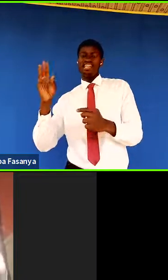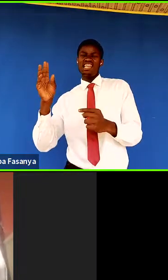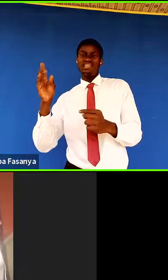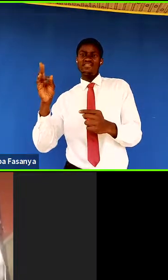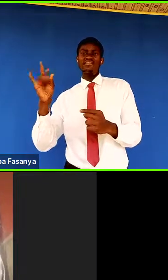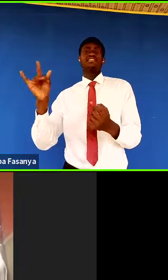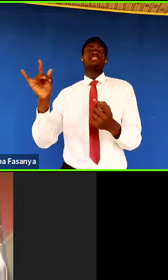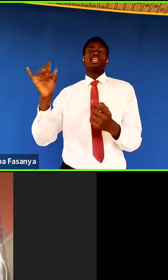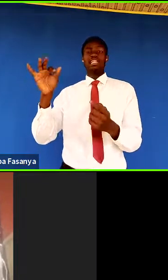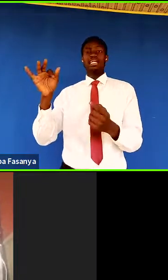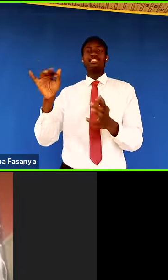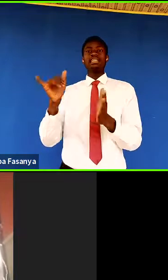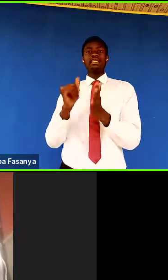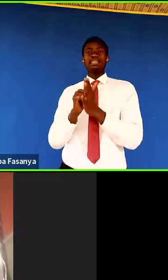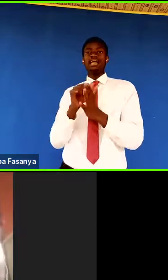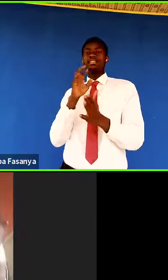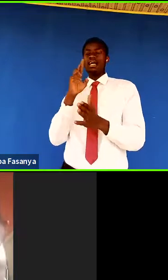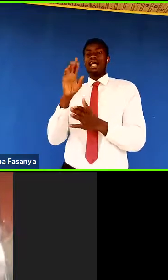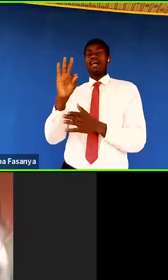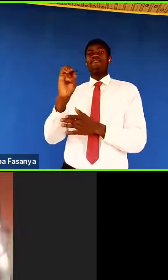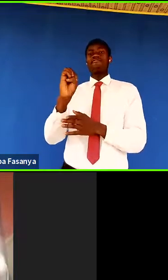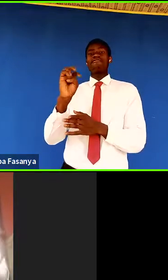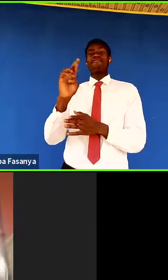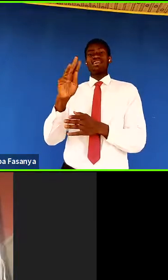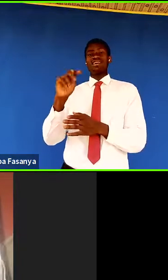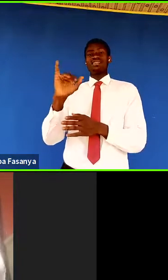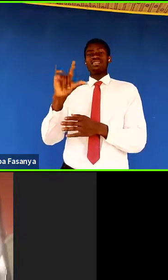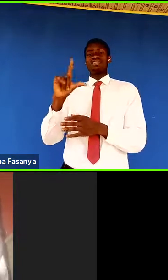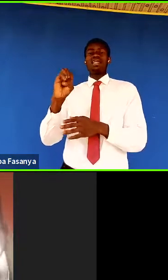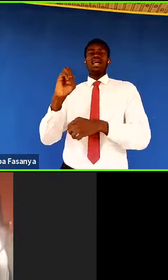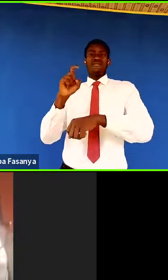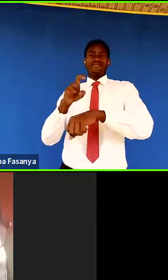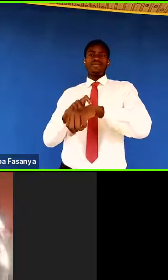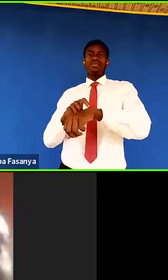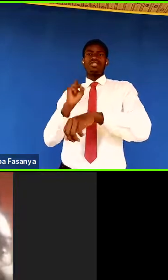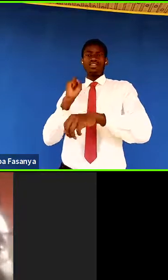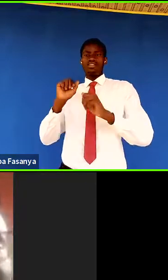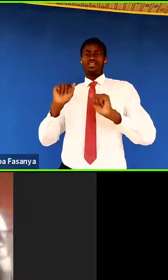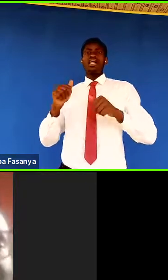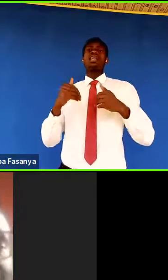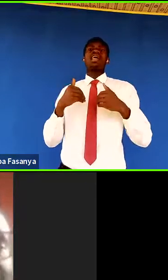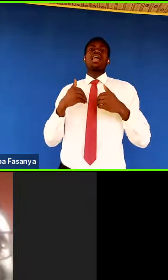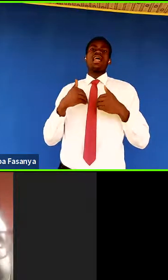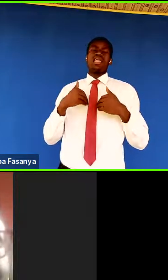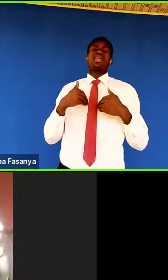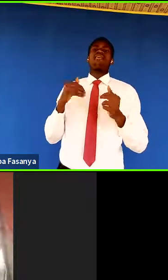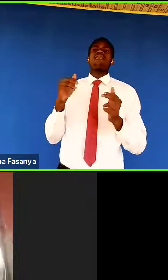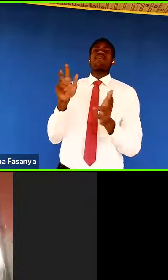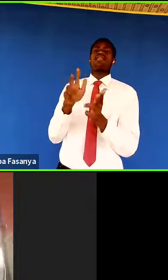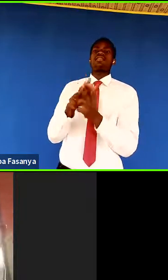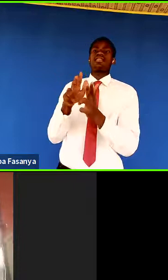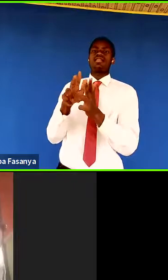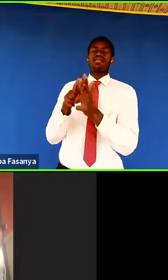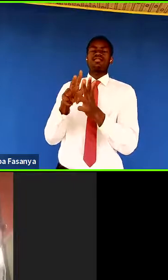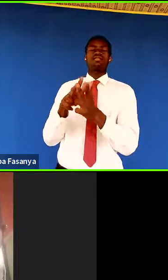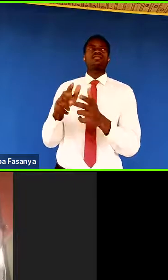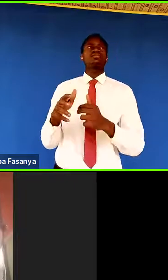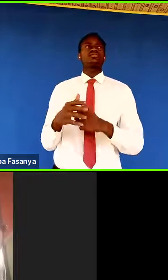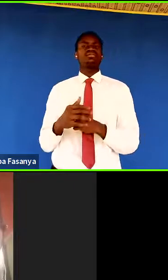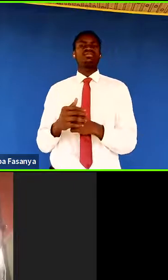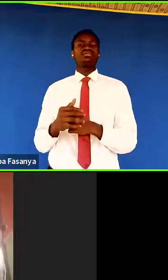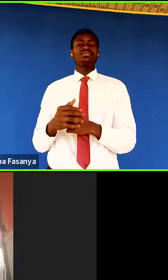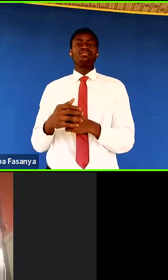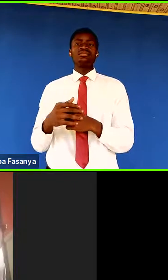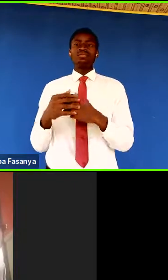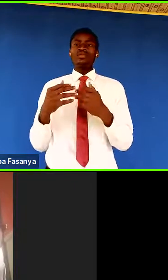fertile period, and that is when she should have intercourse the most if she's trying to conceive. Okay, Dr.